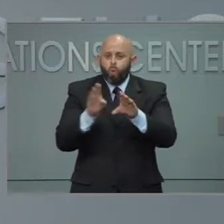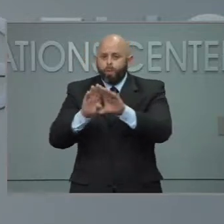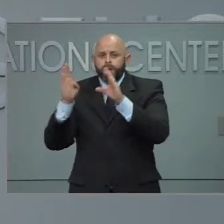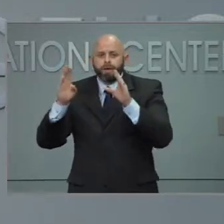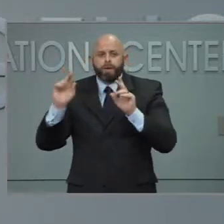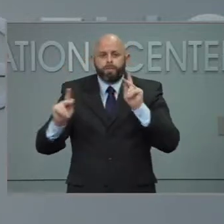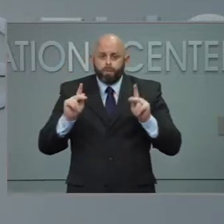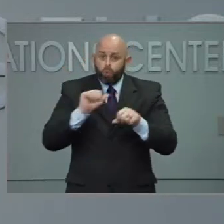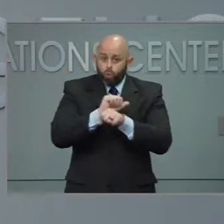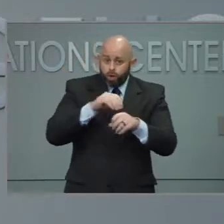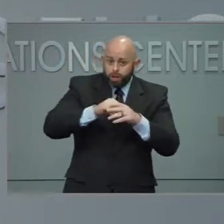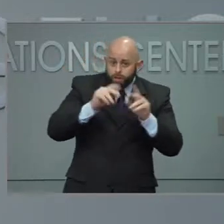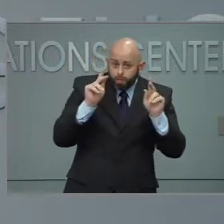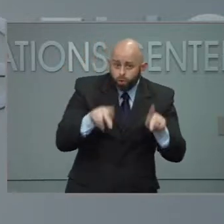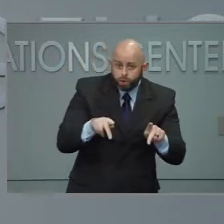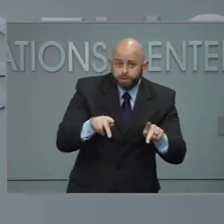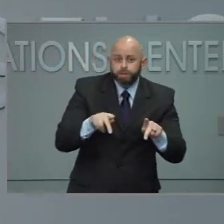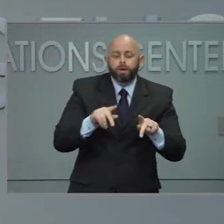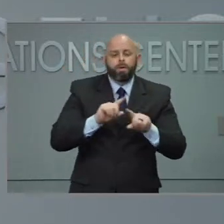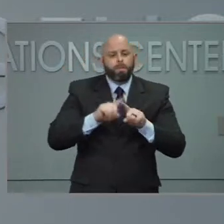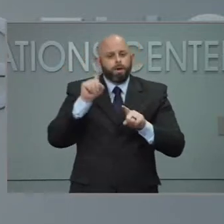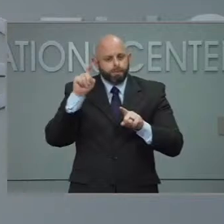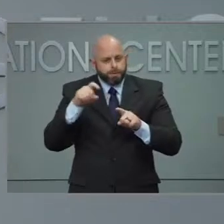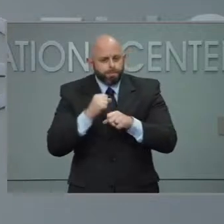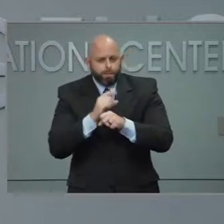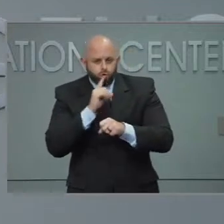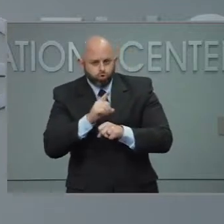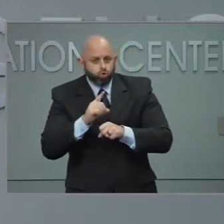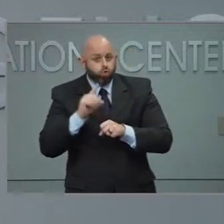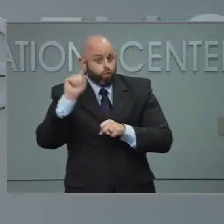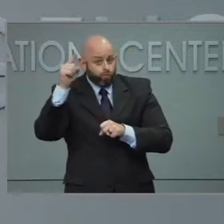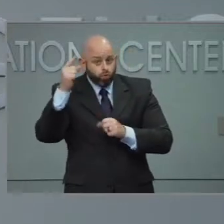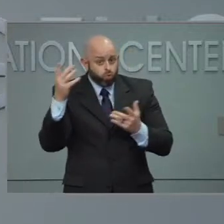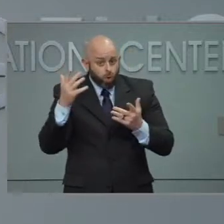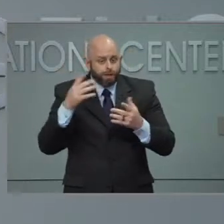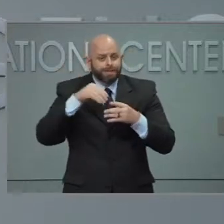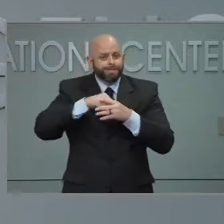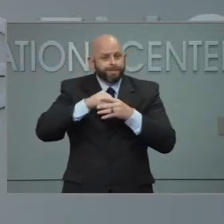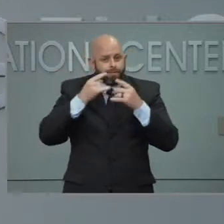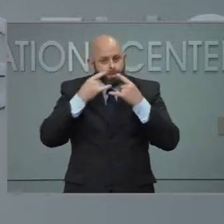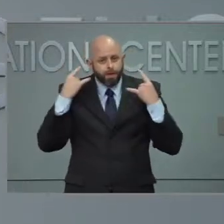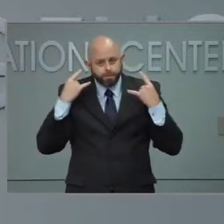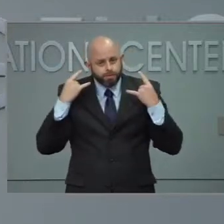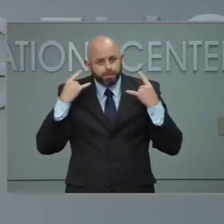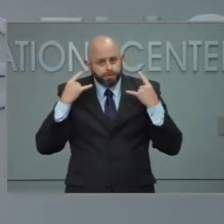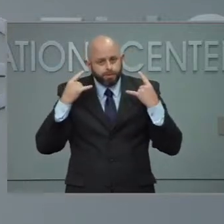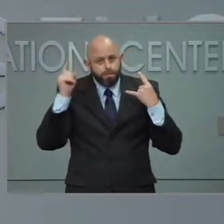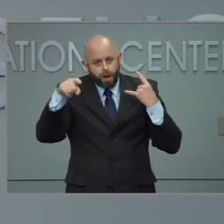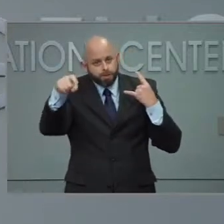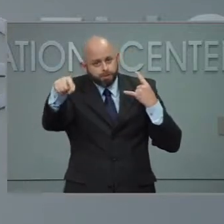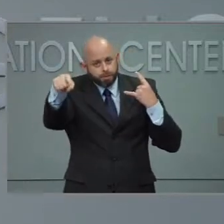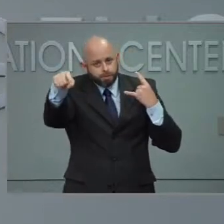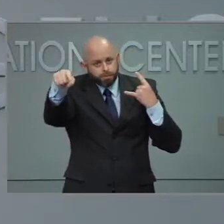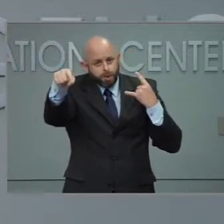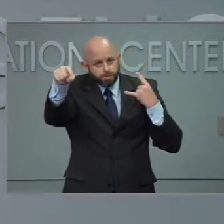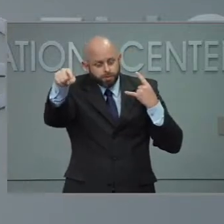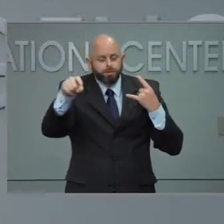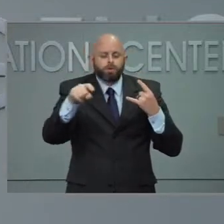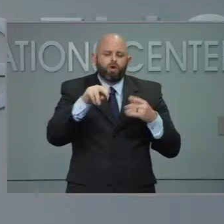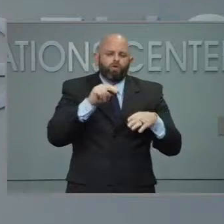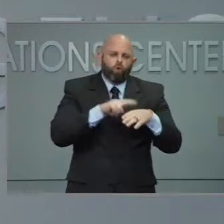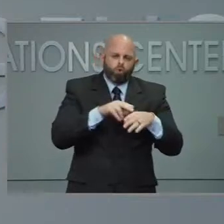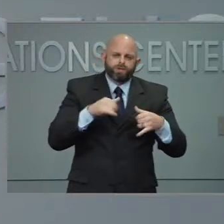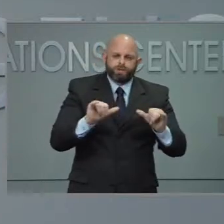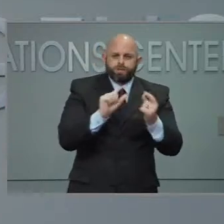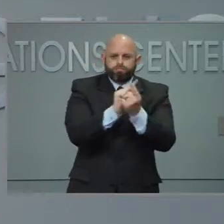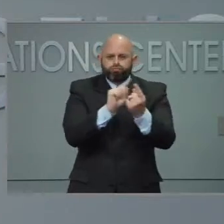couple things. One, that there is still a requirement for masks indoors. You still want to make sure you're doing social distancing to